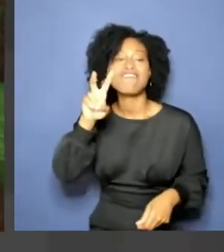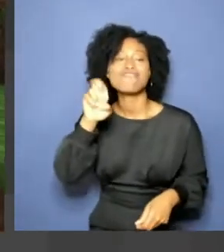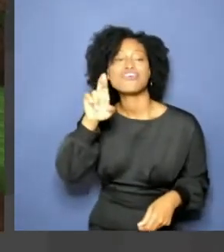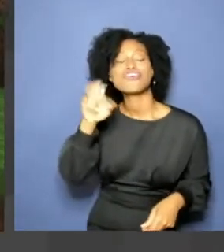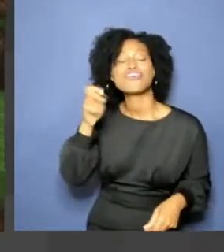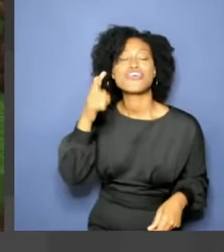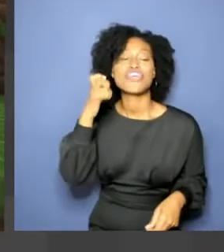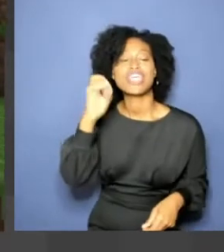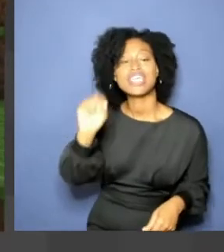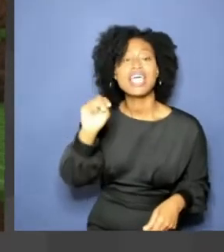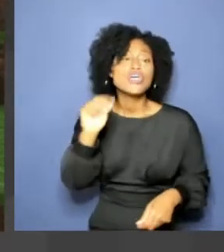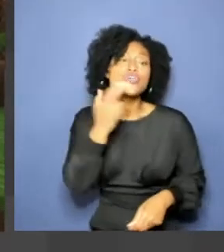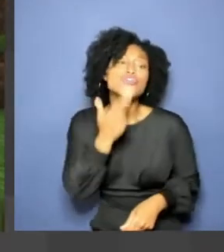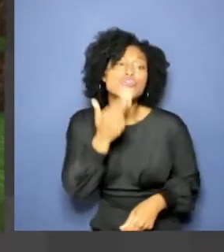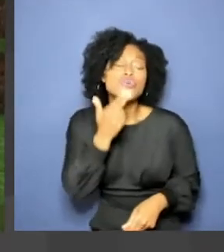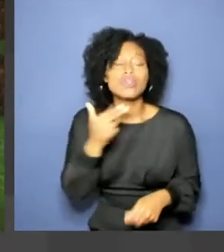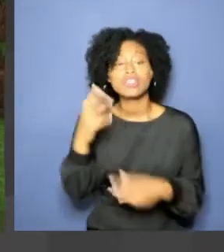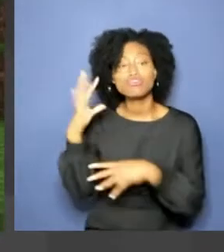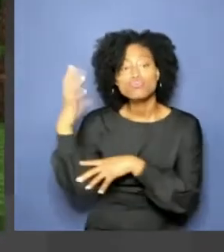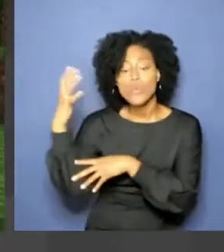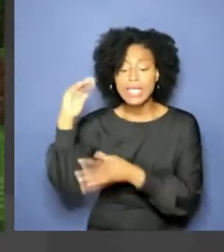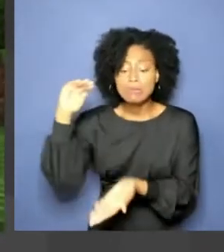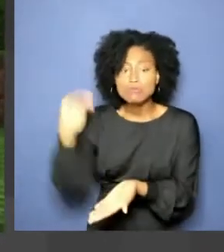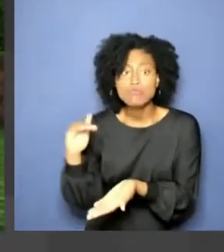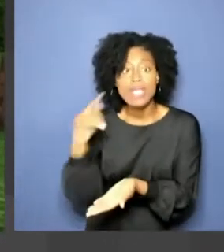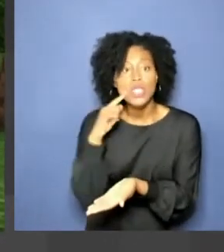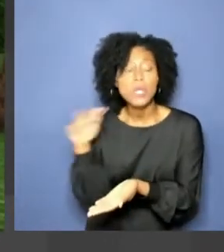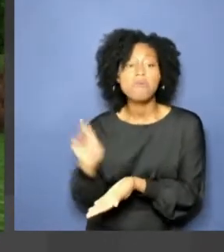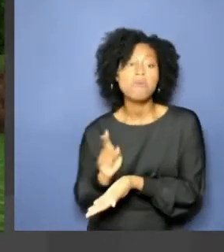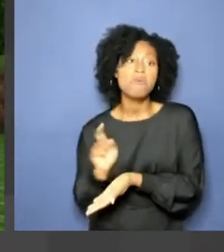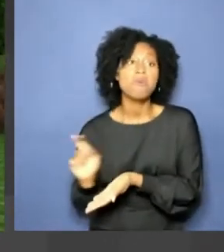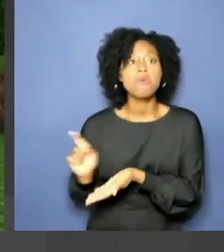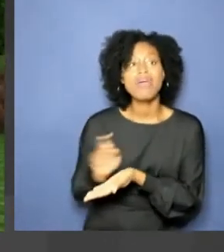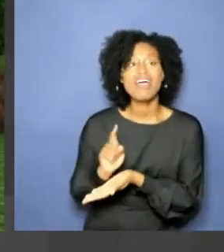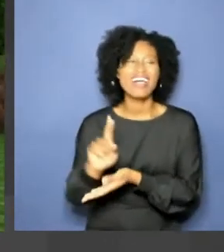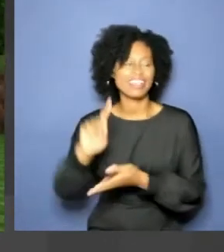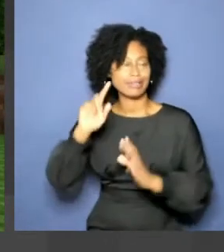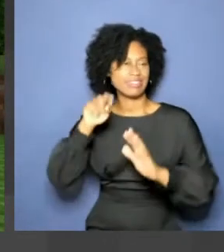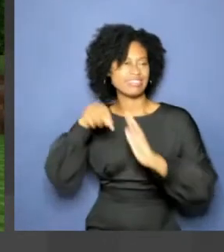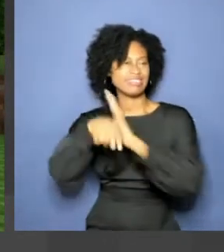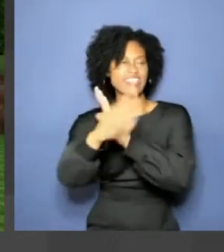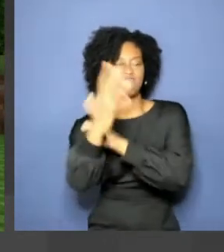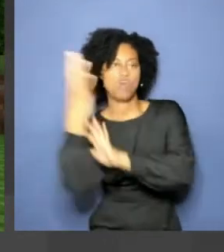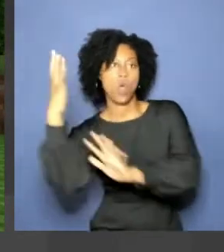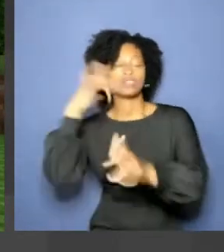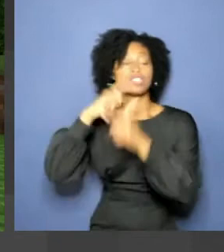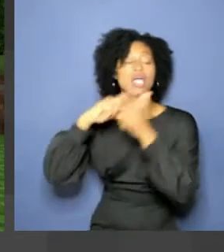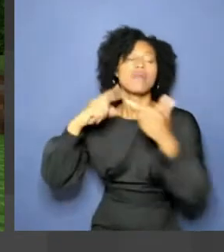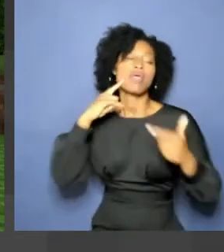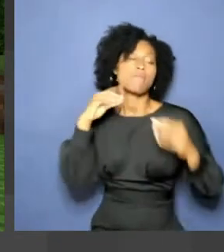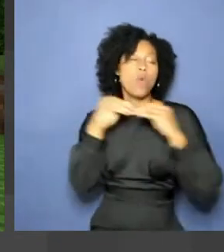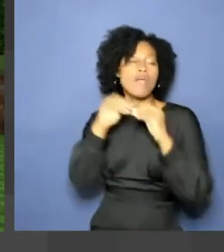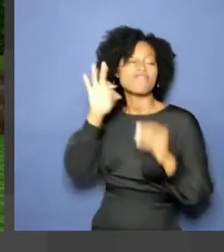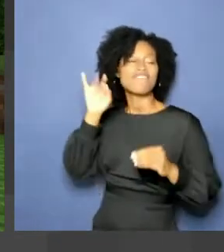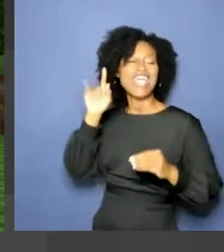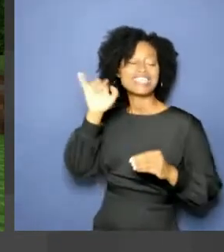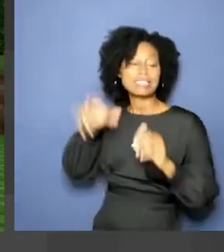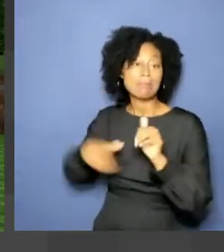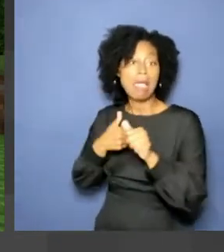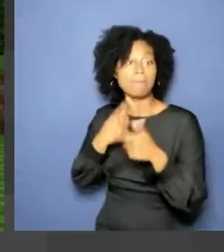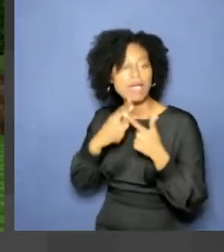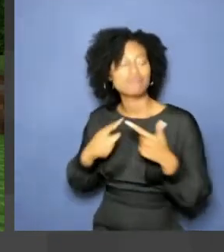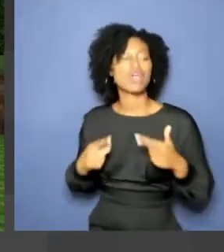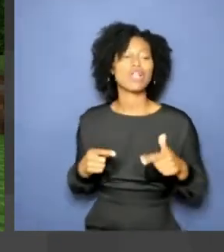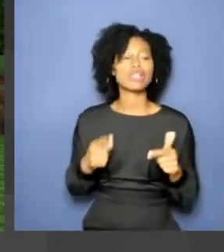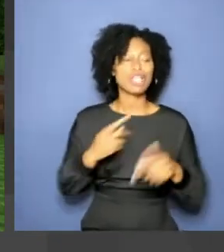tree that you maybe see, walking around the deep forest. Kind of fantasy driven. Then I've animated the arms and the legs, just these little